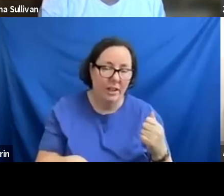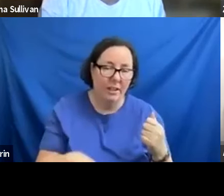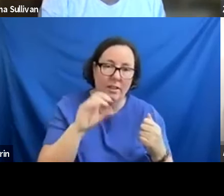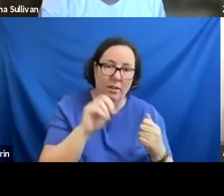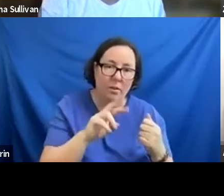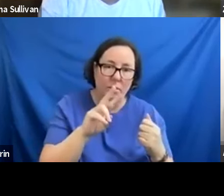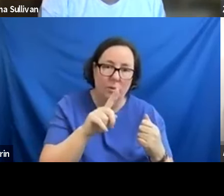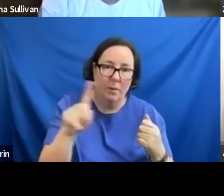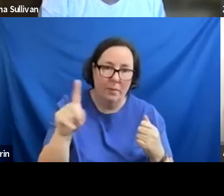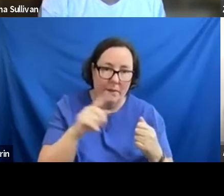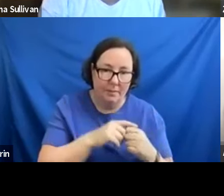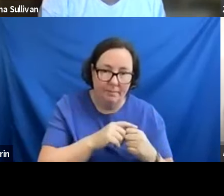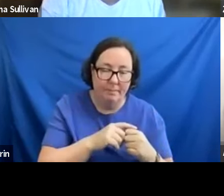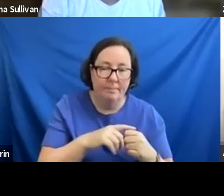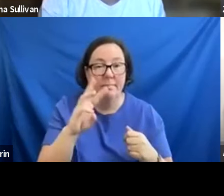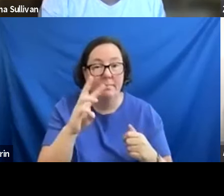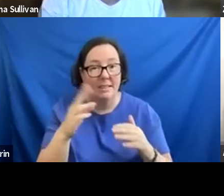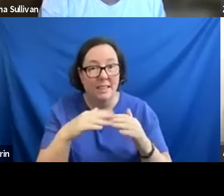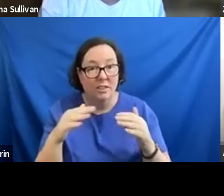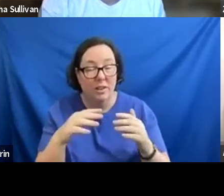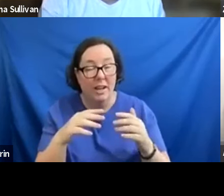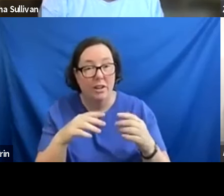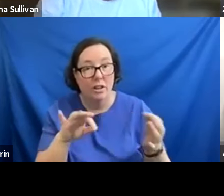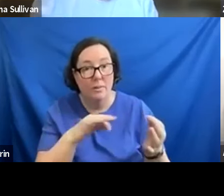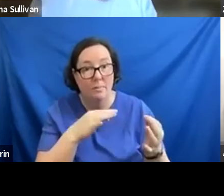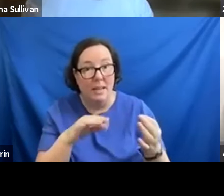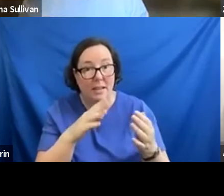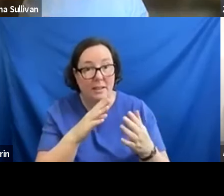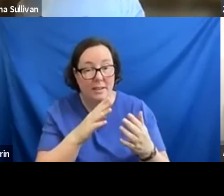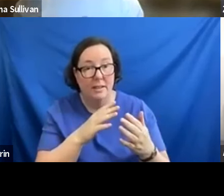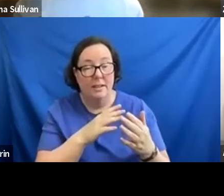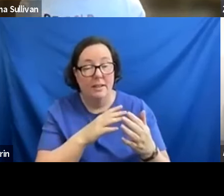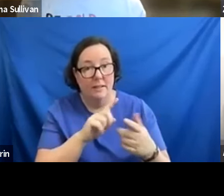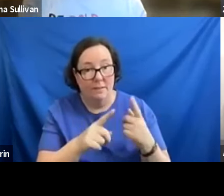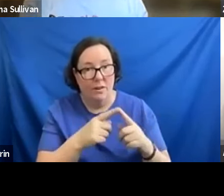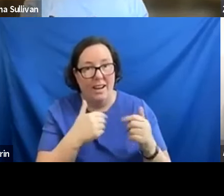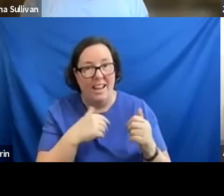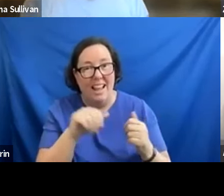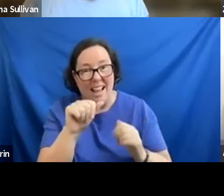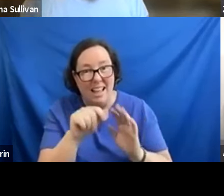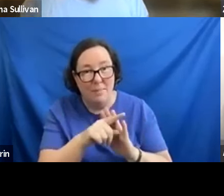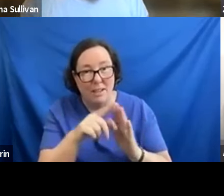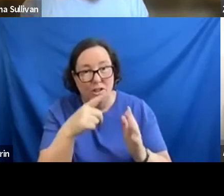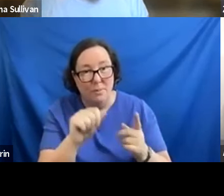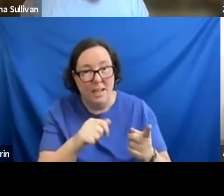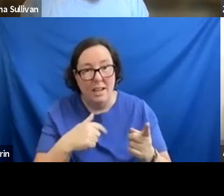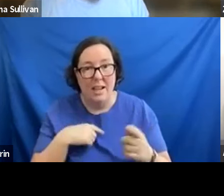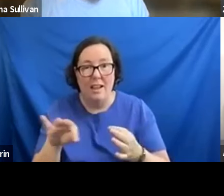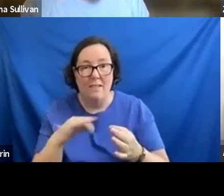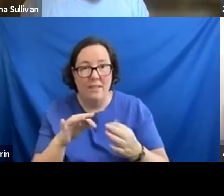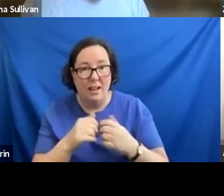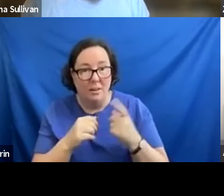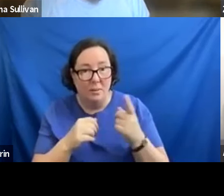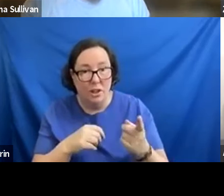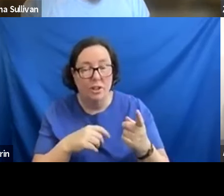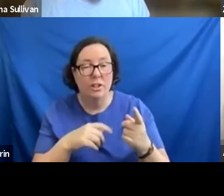02111. A 6th grader string ensemble mate of mine have an A- GPA. I play the violin with her, and she